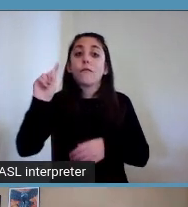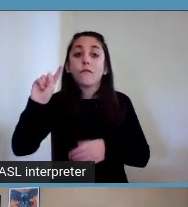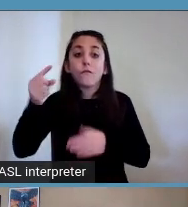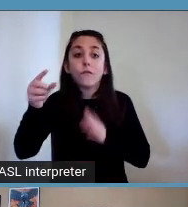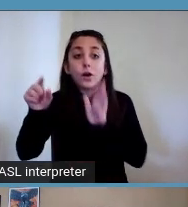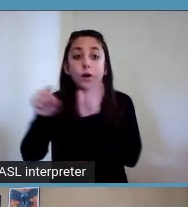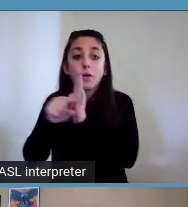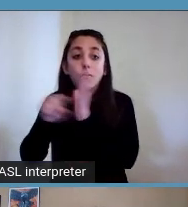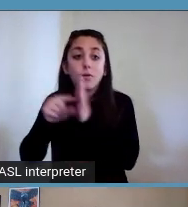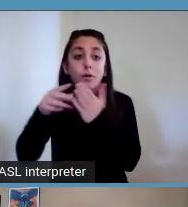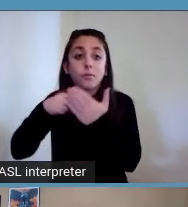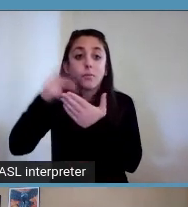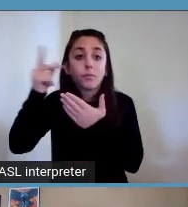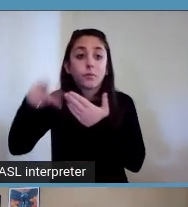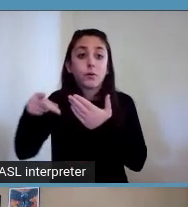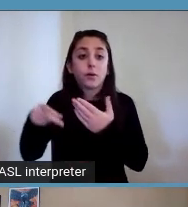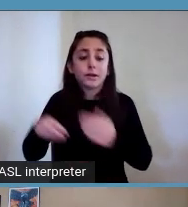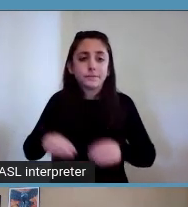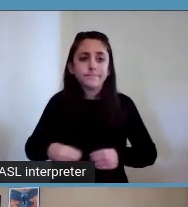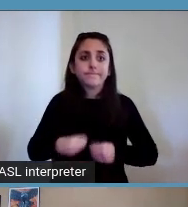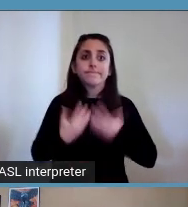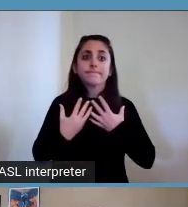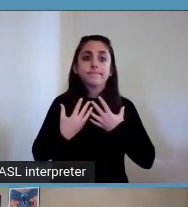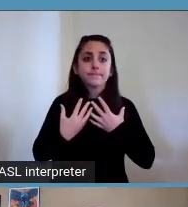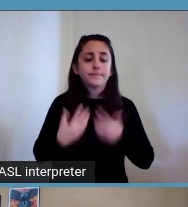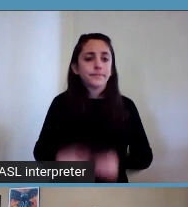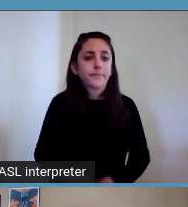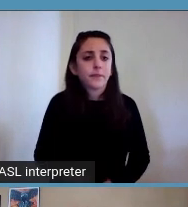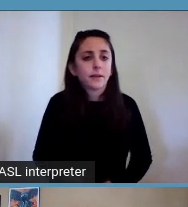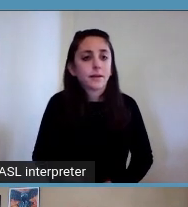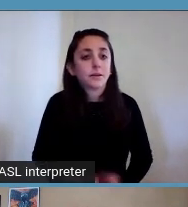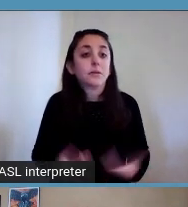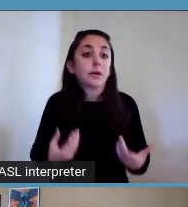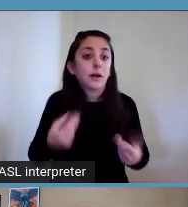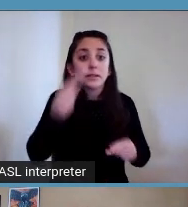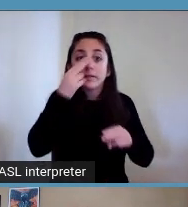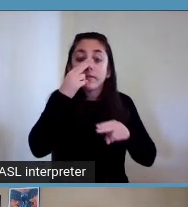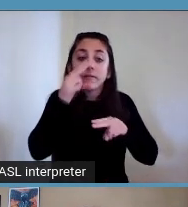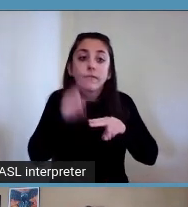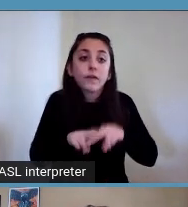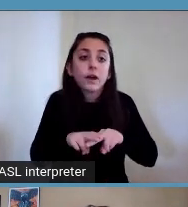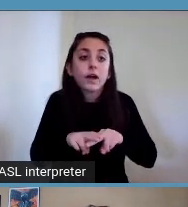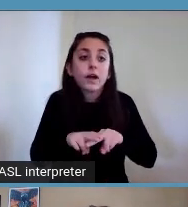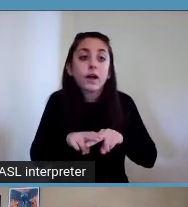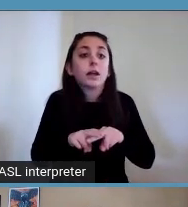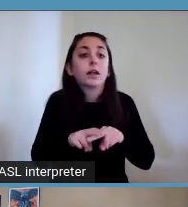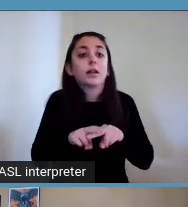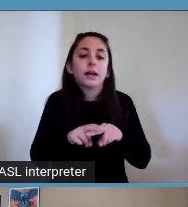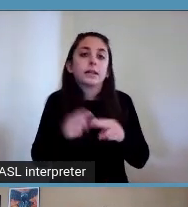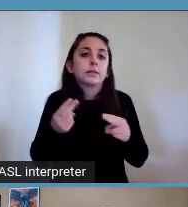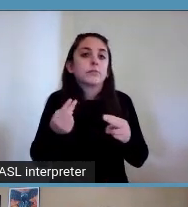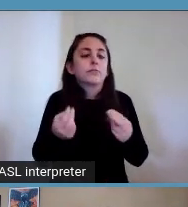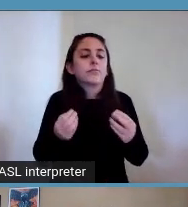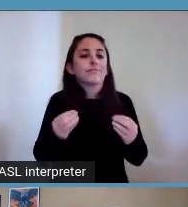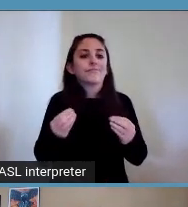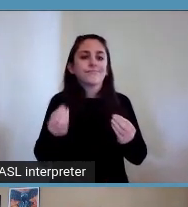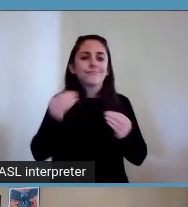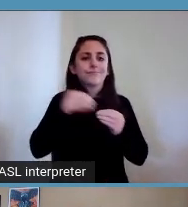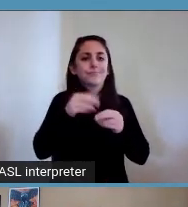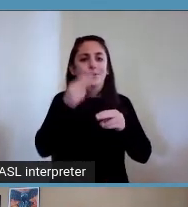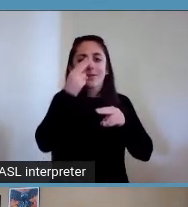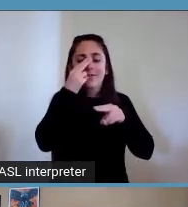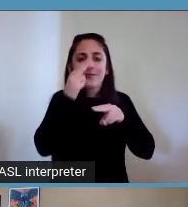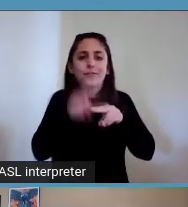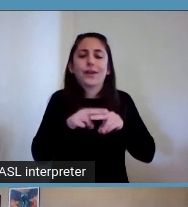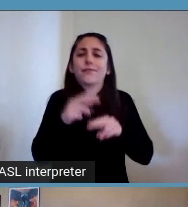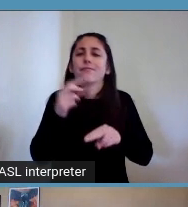lesson titled Frog Chorus. And as fun as this video is, it's far more fun to do this same thing with first graders